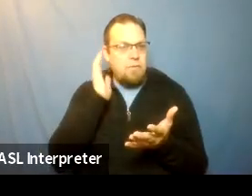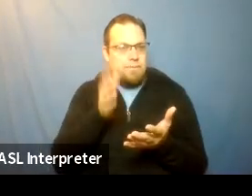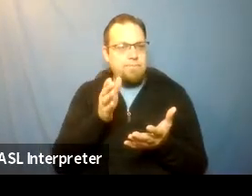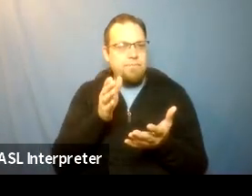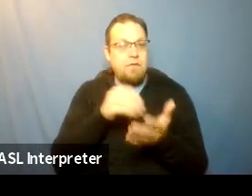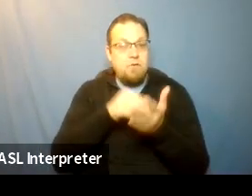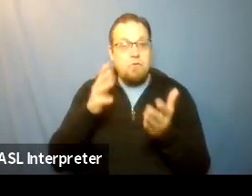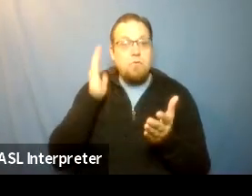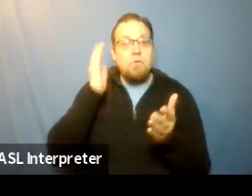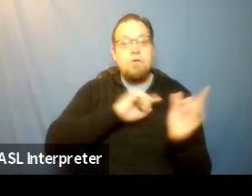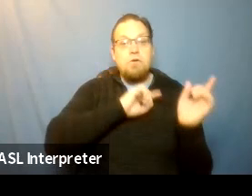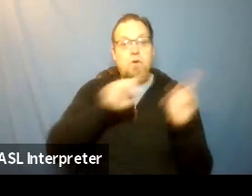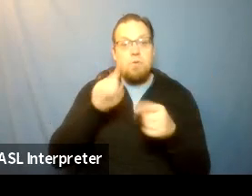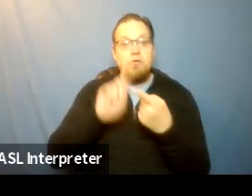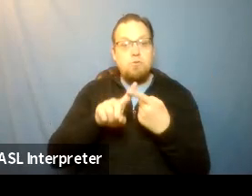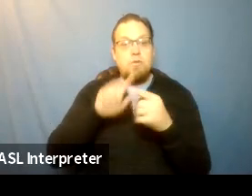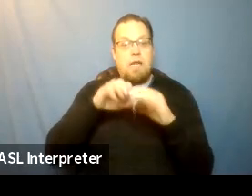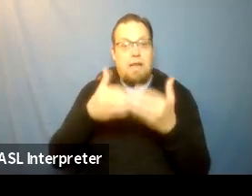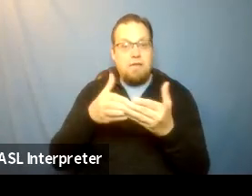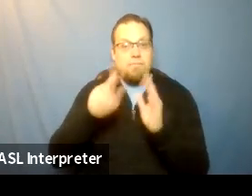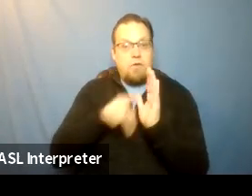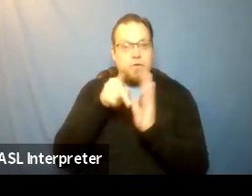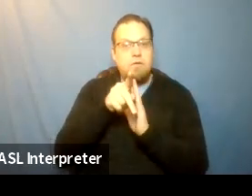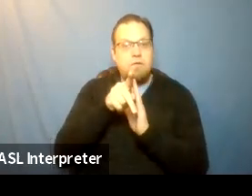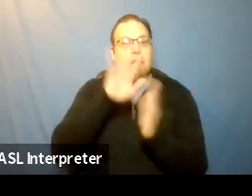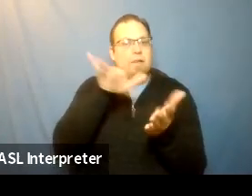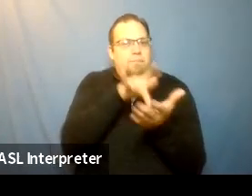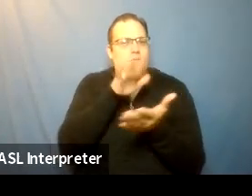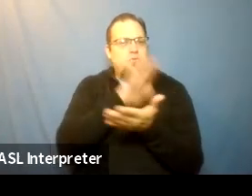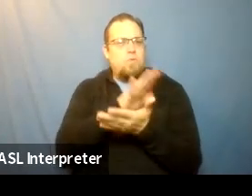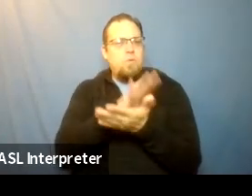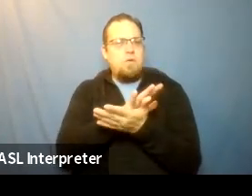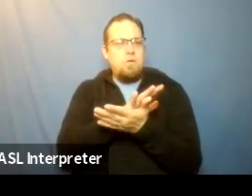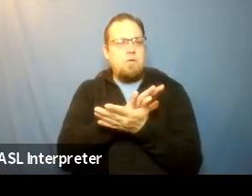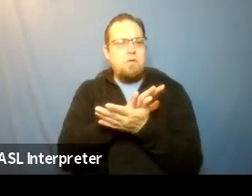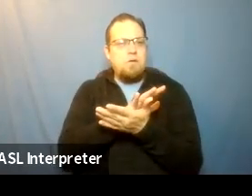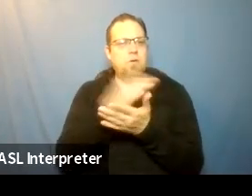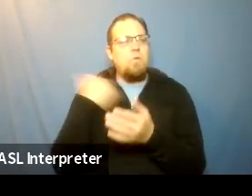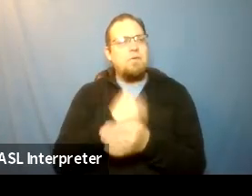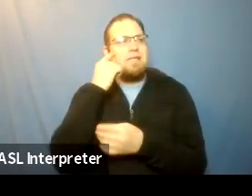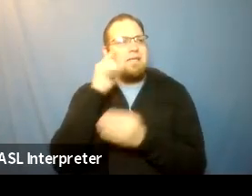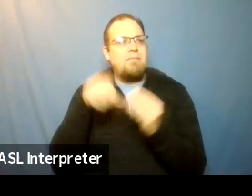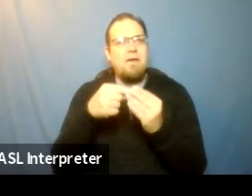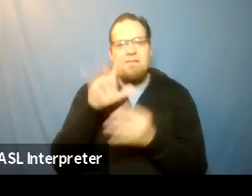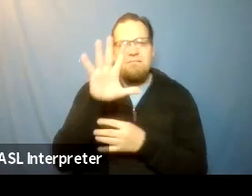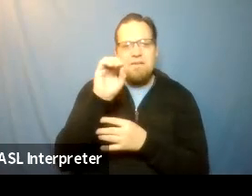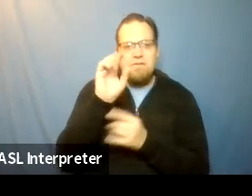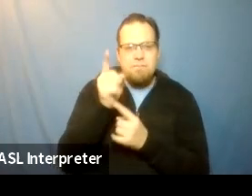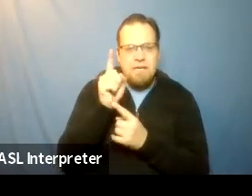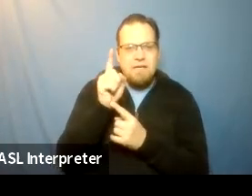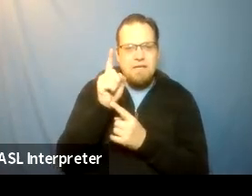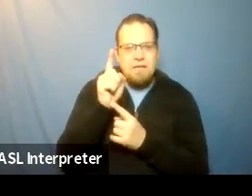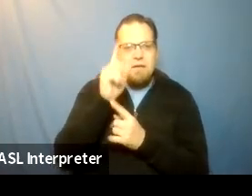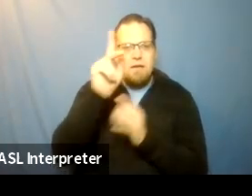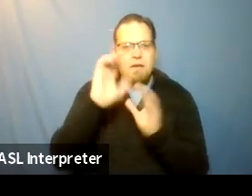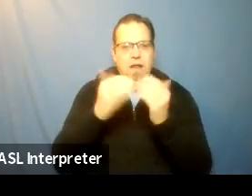students obviously will be going to their class periods. At the middle school level, we're thinking about a 50-minute period. There could be a little bit